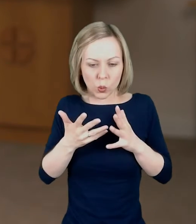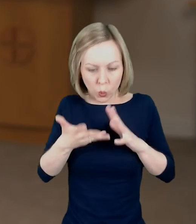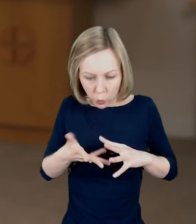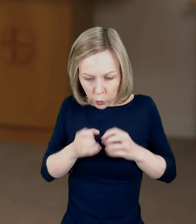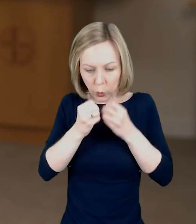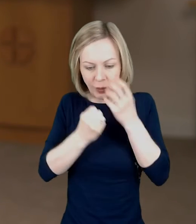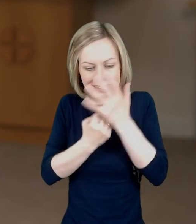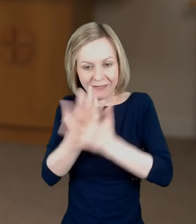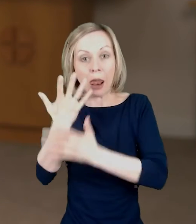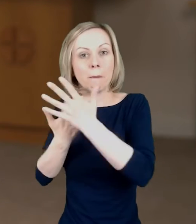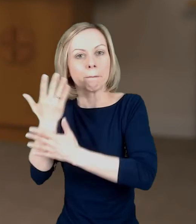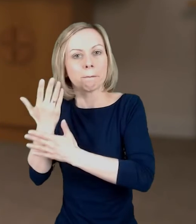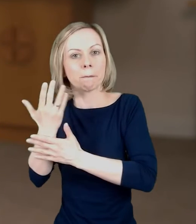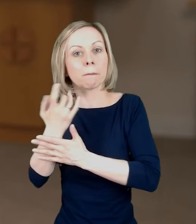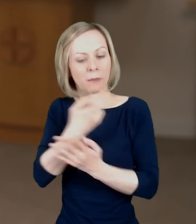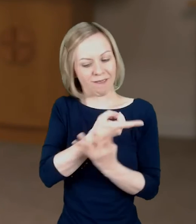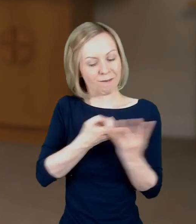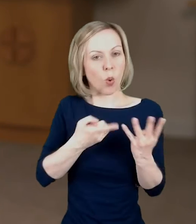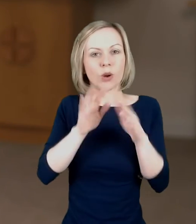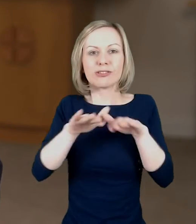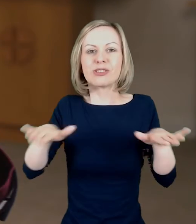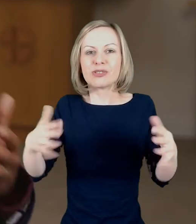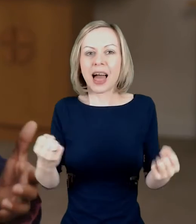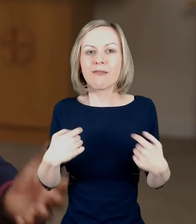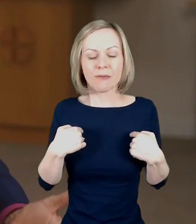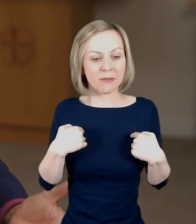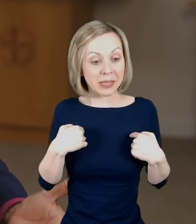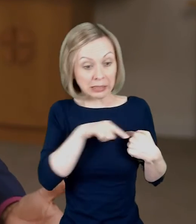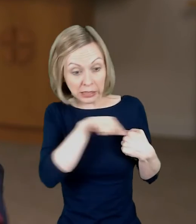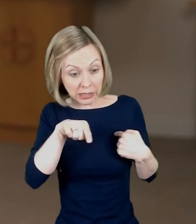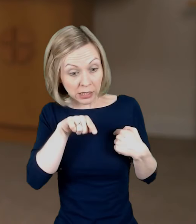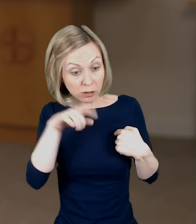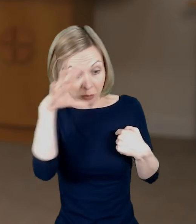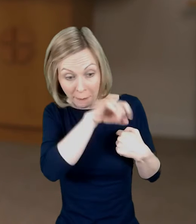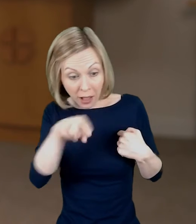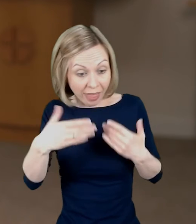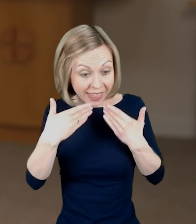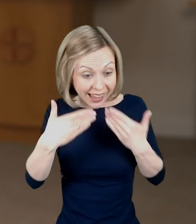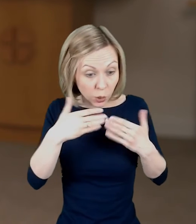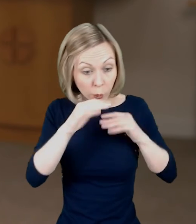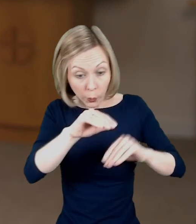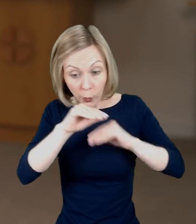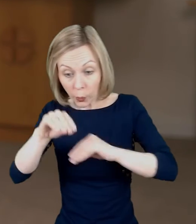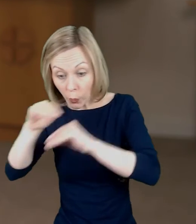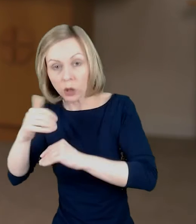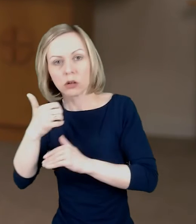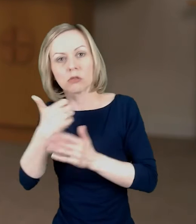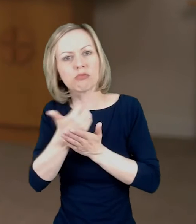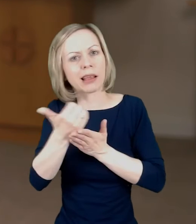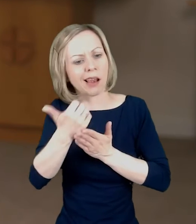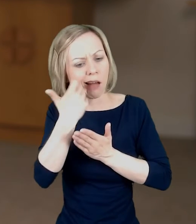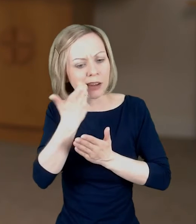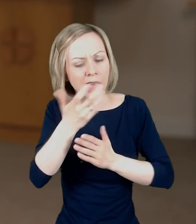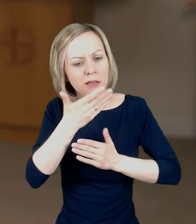and I'm still cultivating saying thank you in their lives on a regular